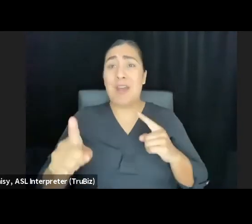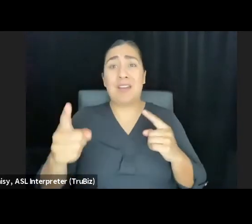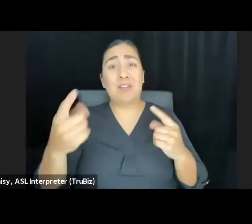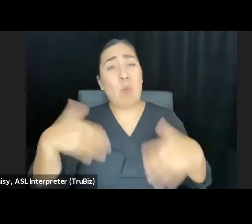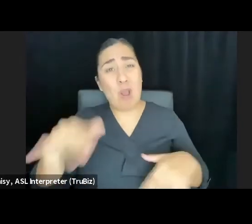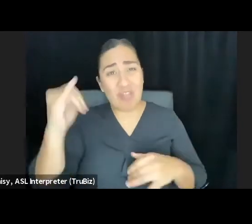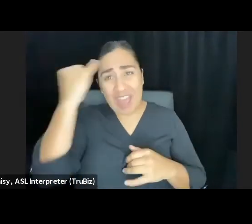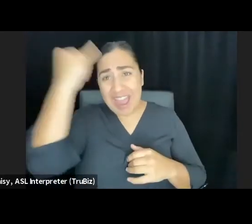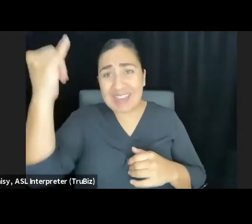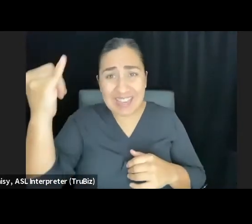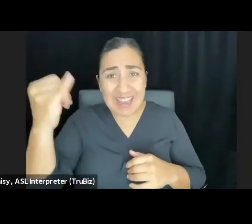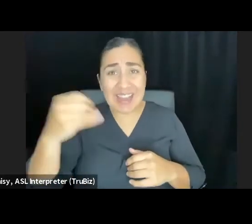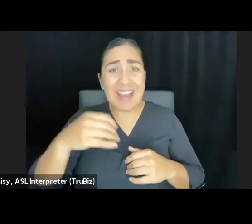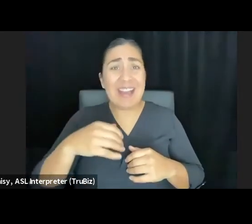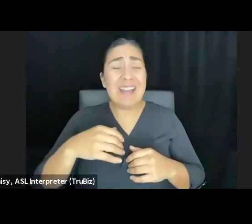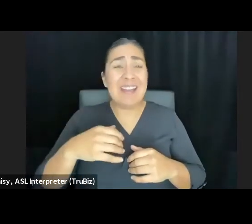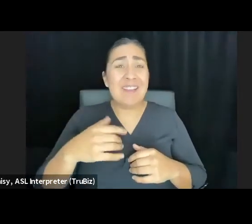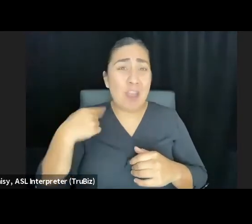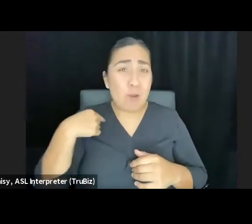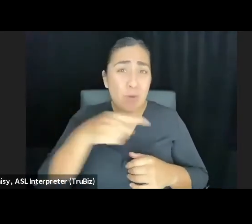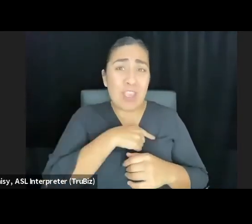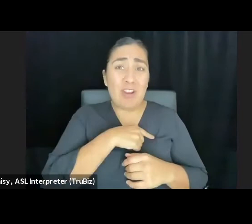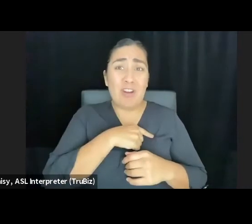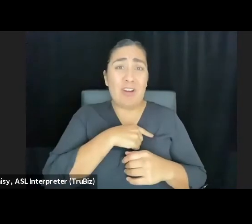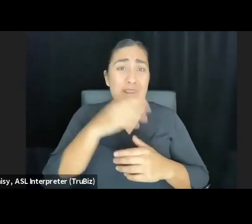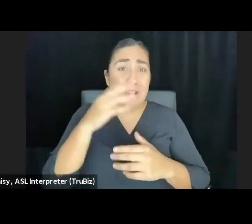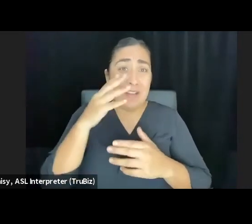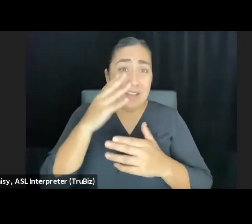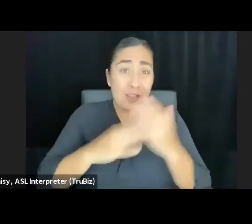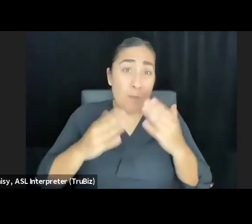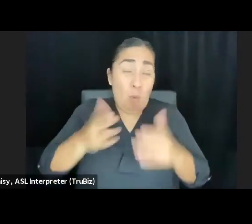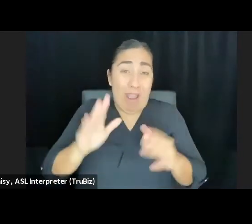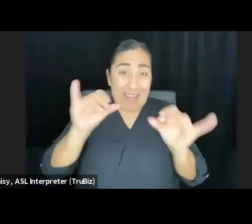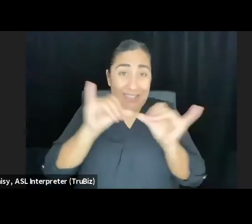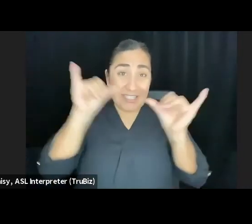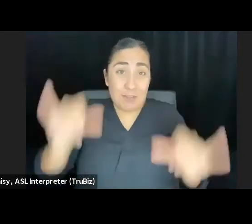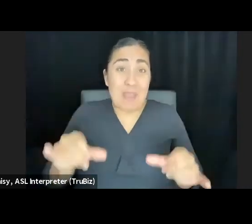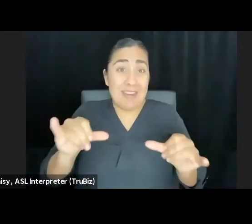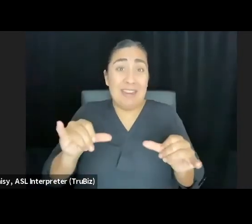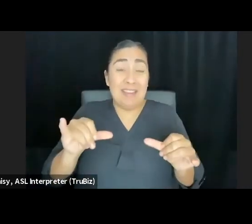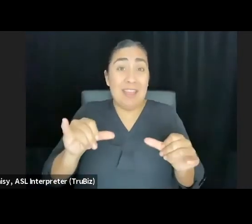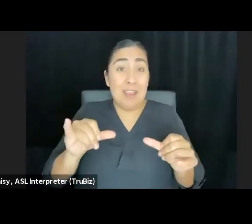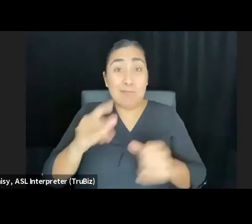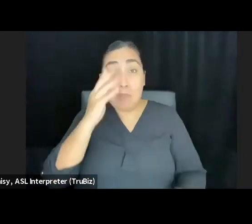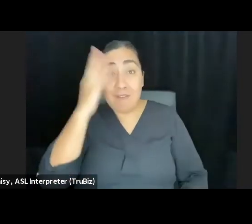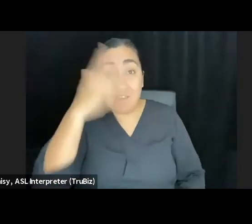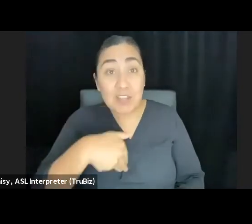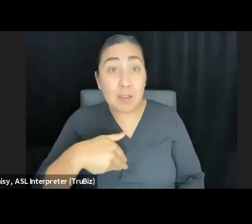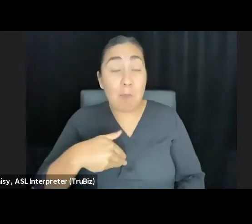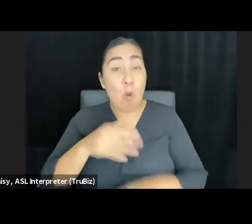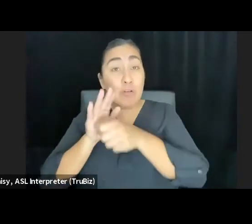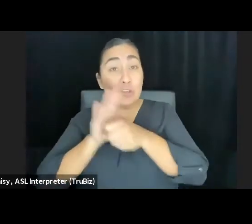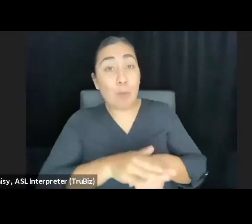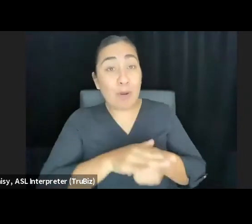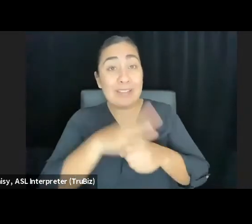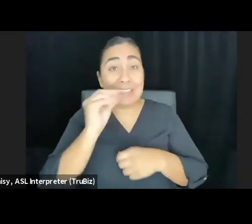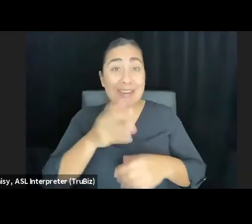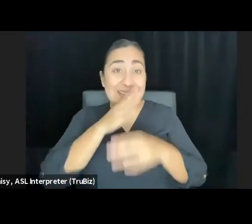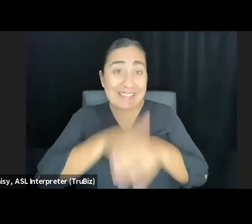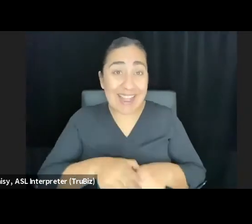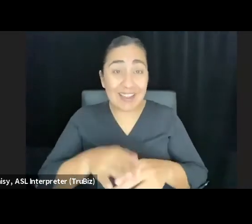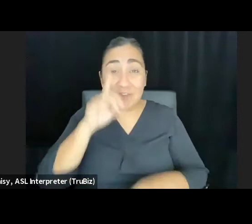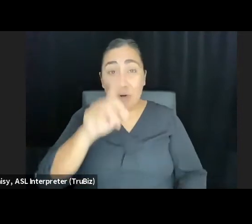systematically made to be invisible and suppressed and silent. So there's just, I think, to me, no